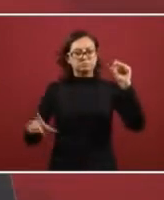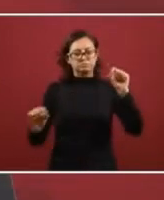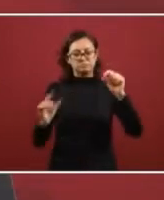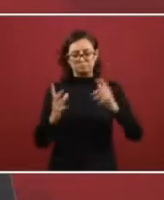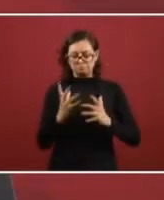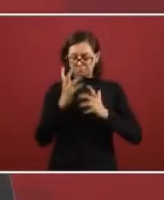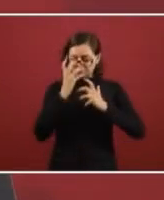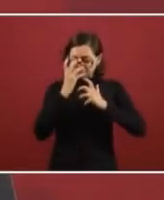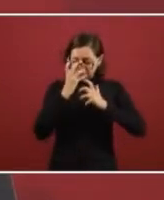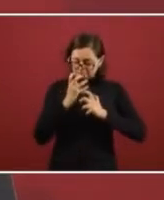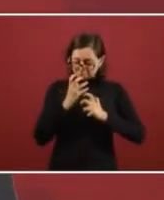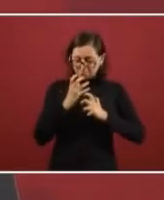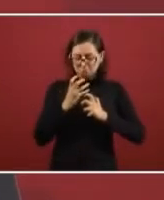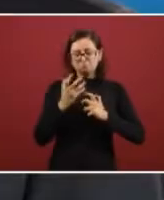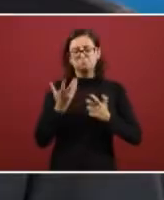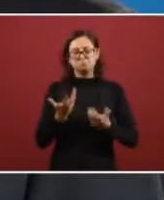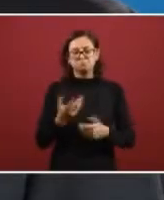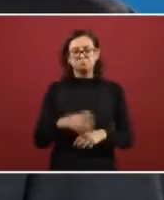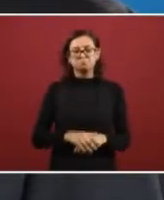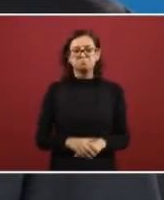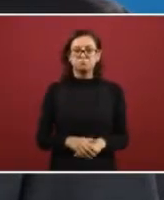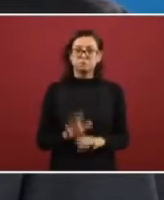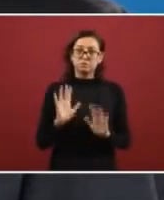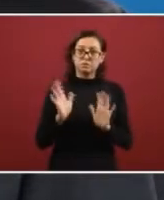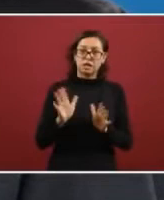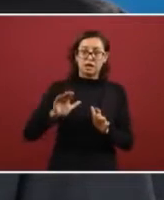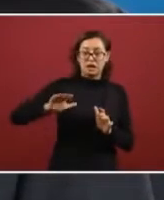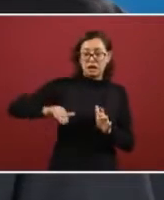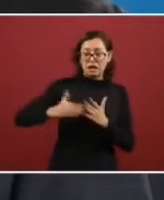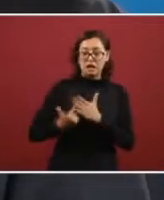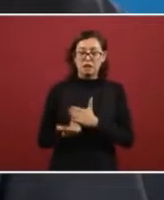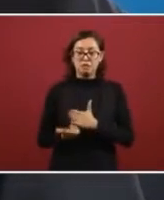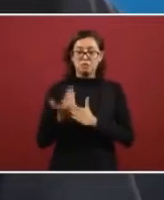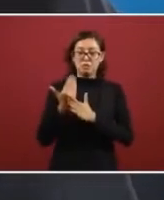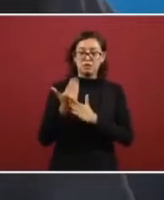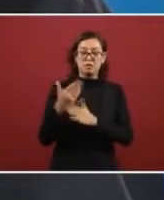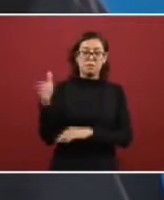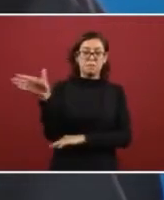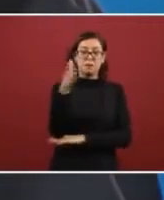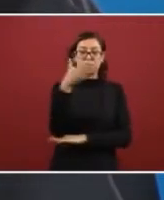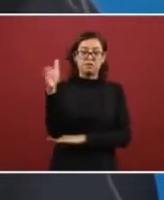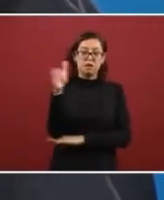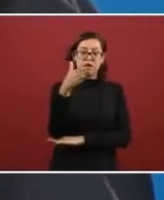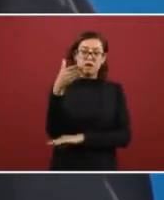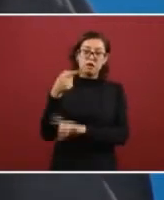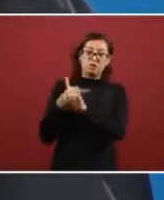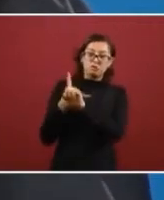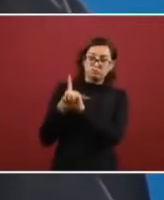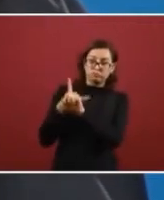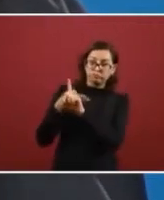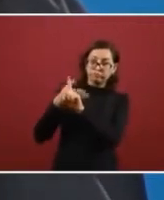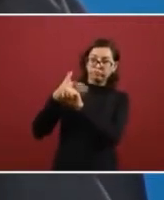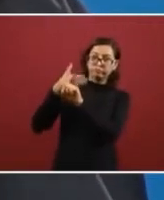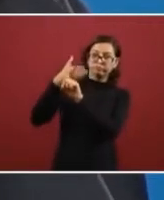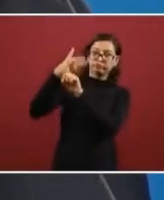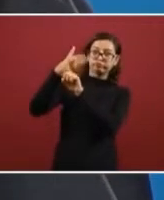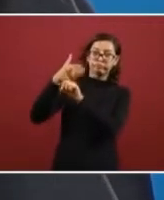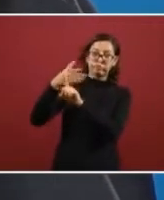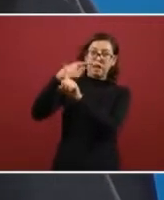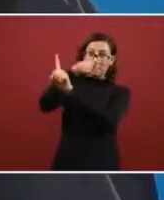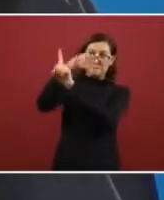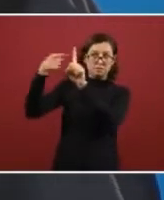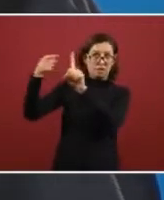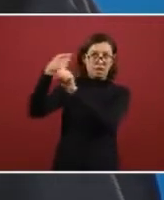of national mourning, and that is why we hung the flag